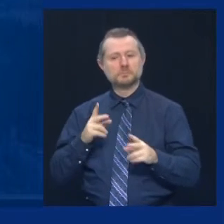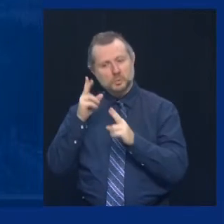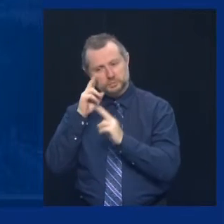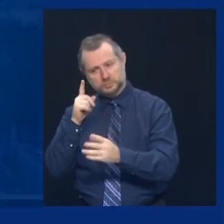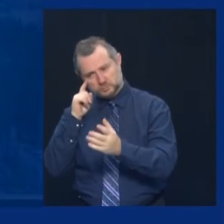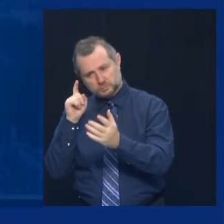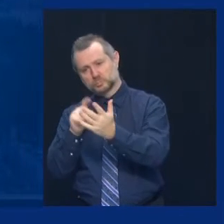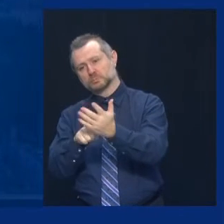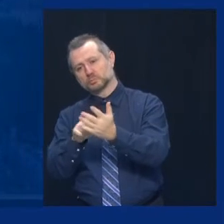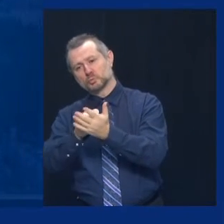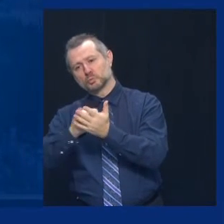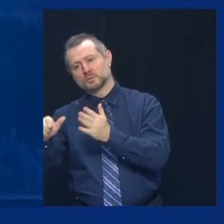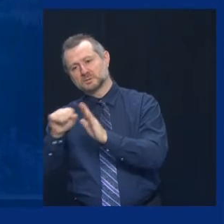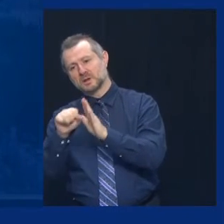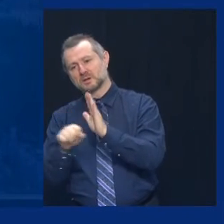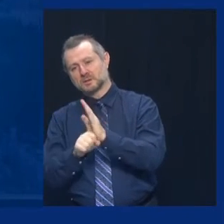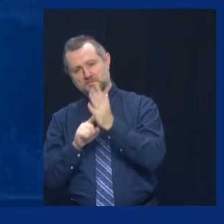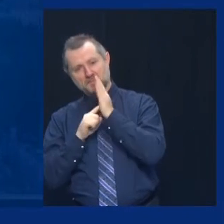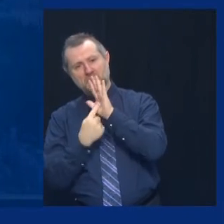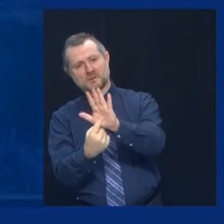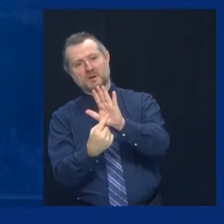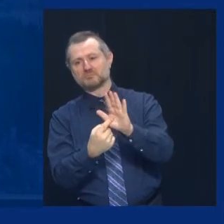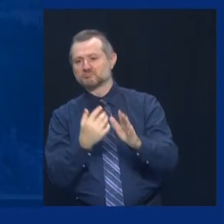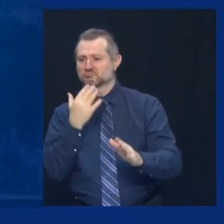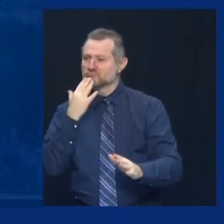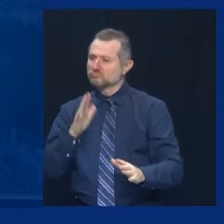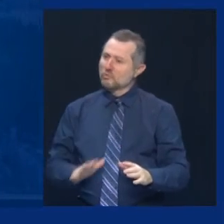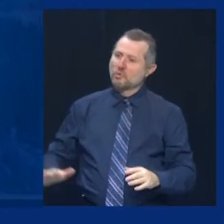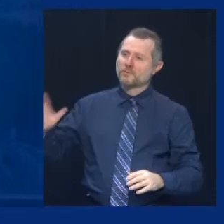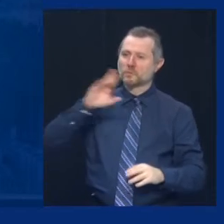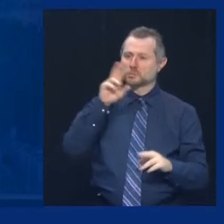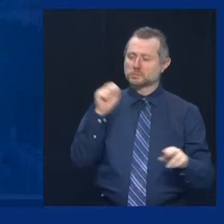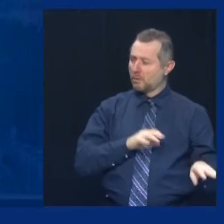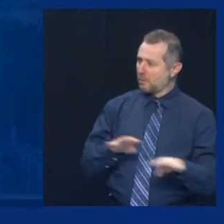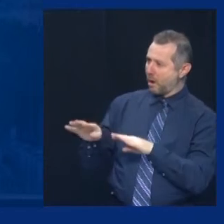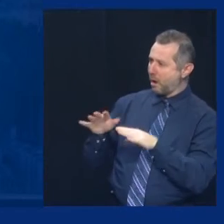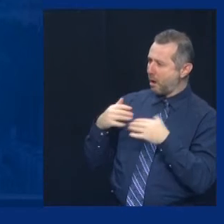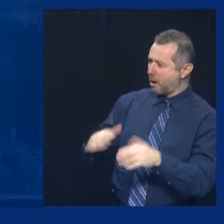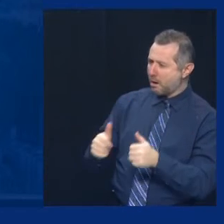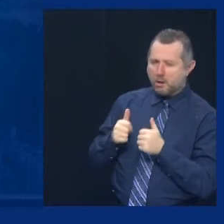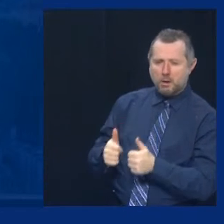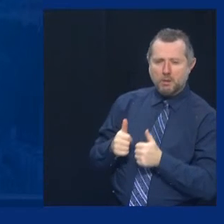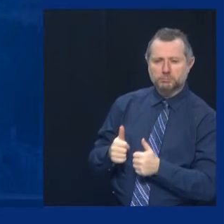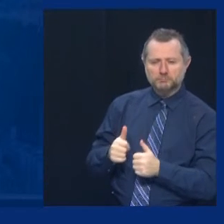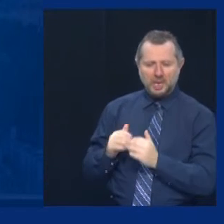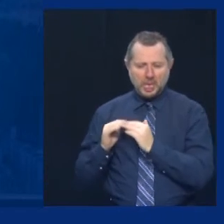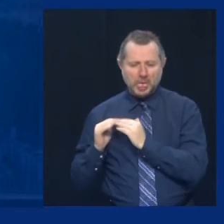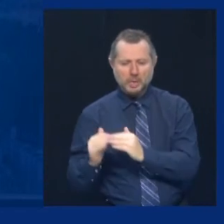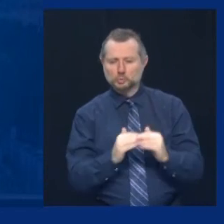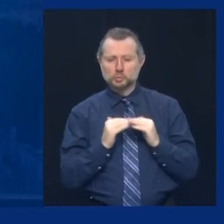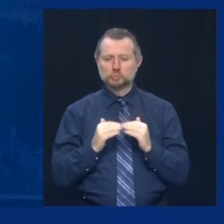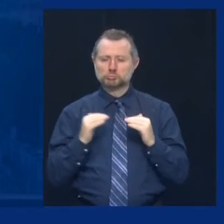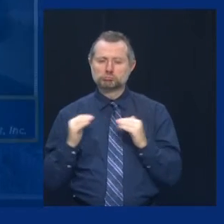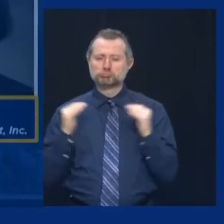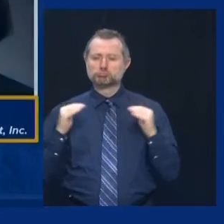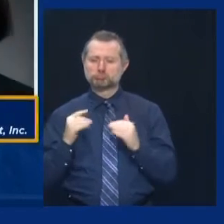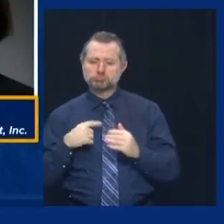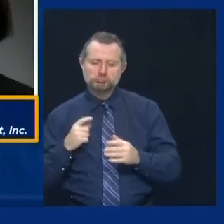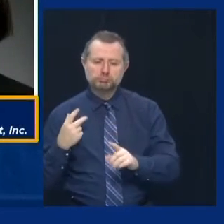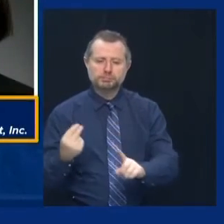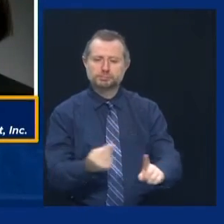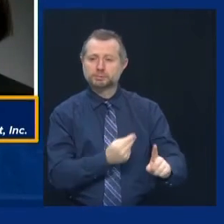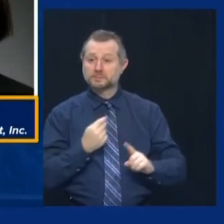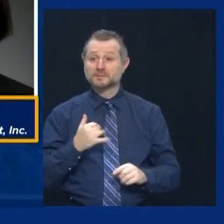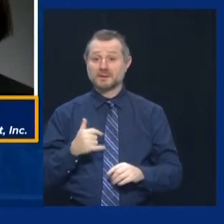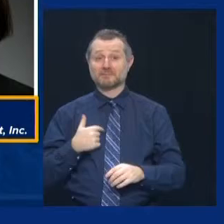the nation of equitable outreach when it comes to a vaccine. We have a task force that we're putting